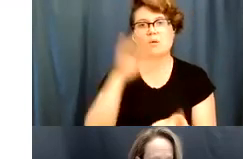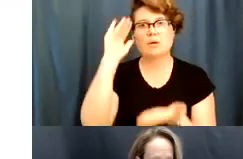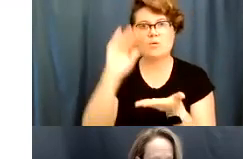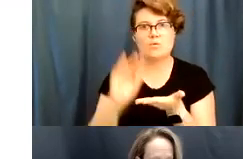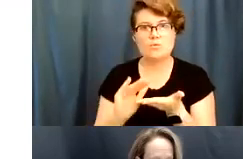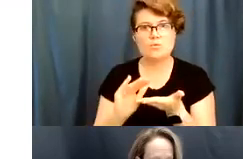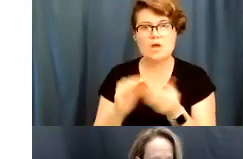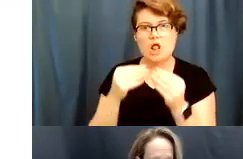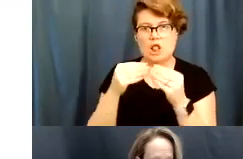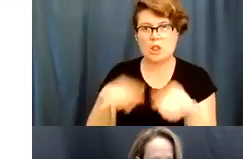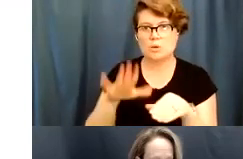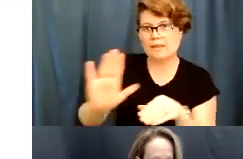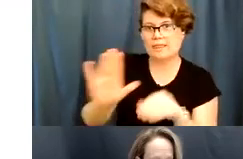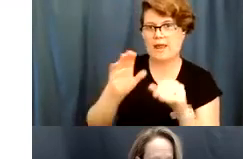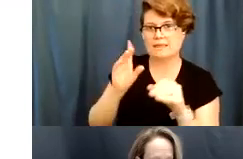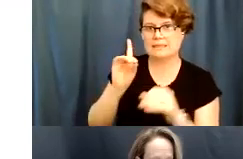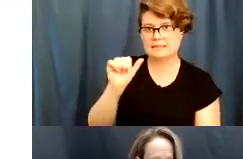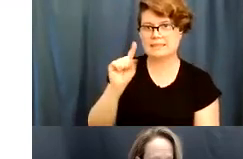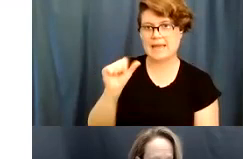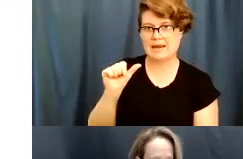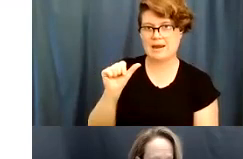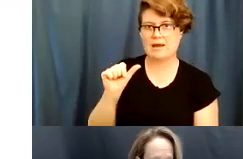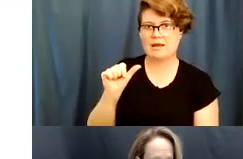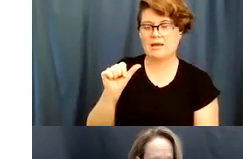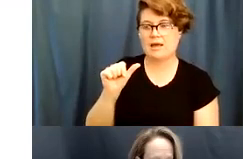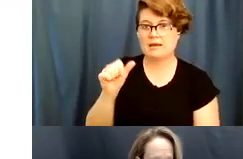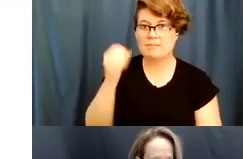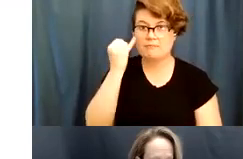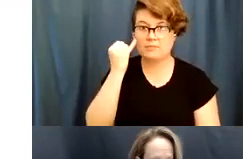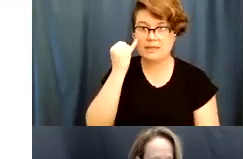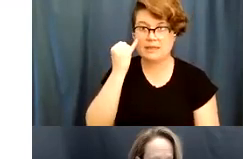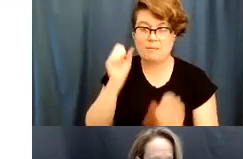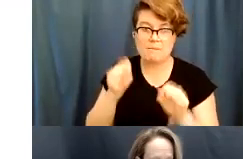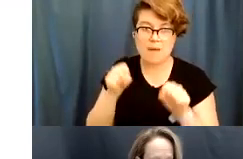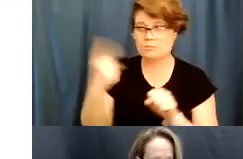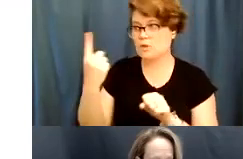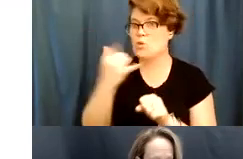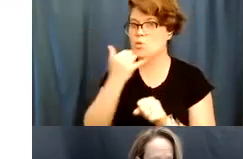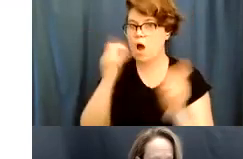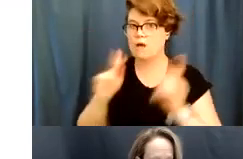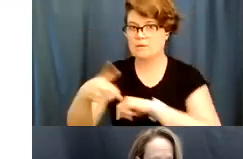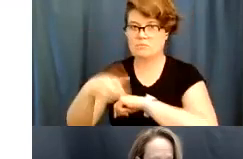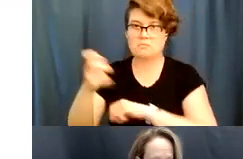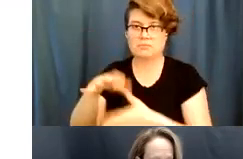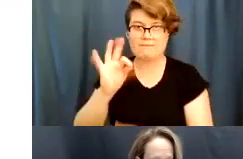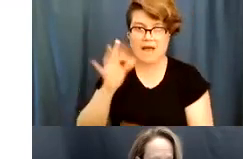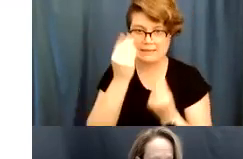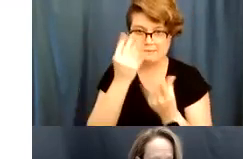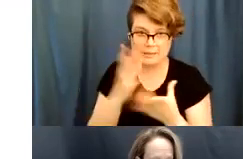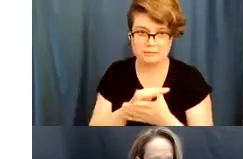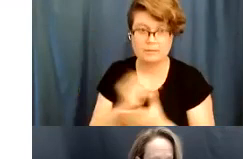of potential data to the wrong hands. If the survivor is collecting evidence of the